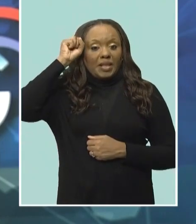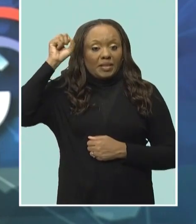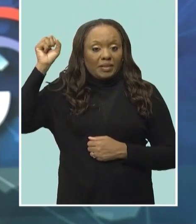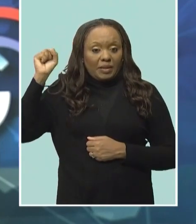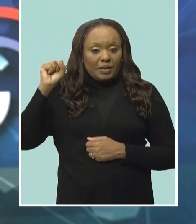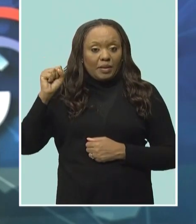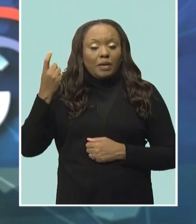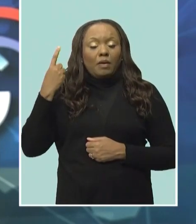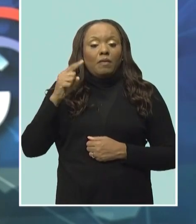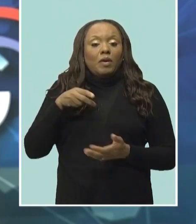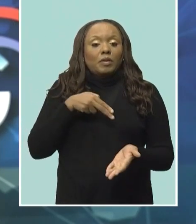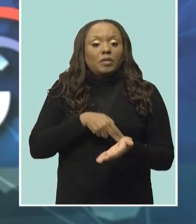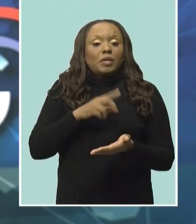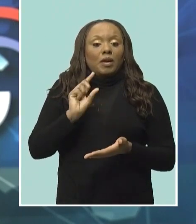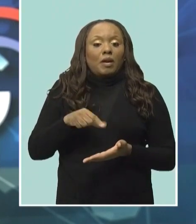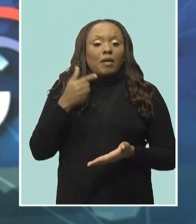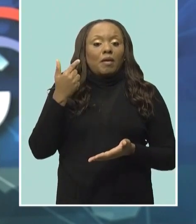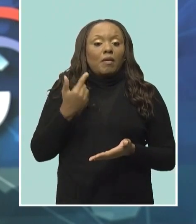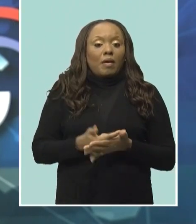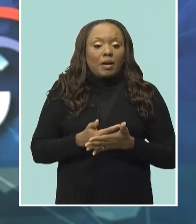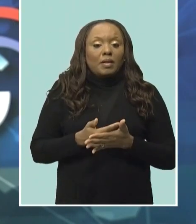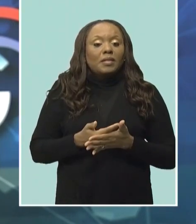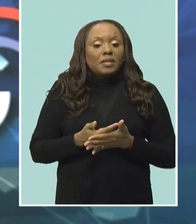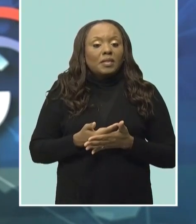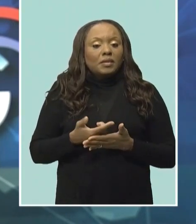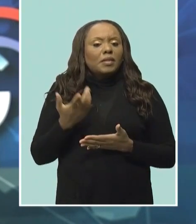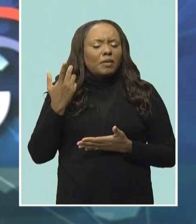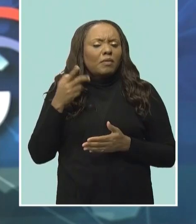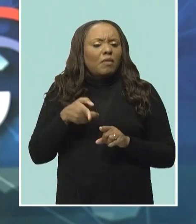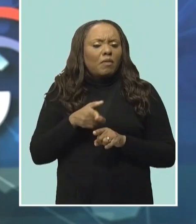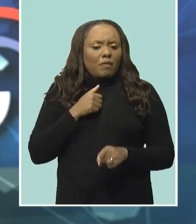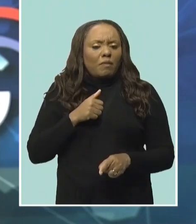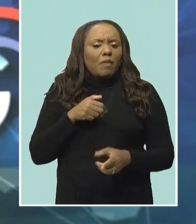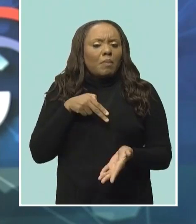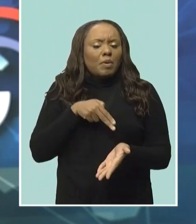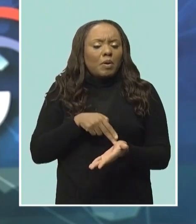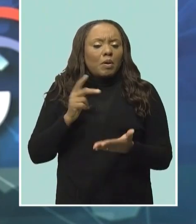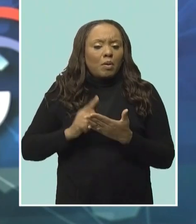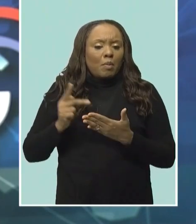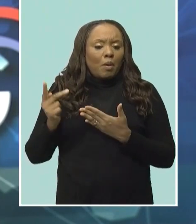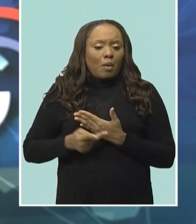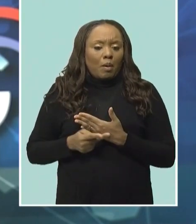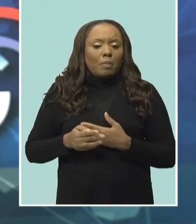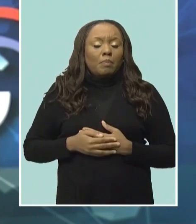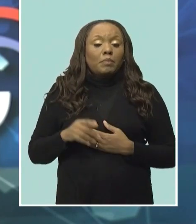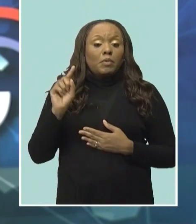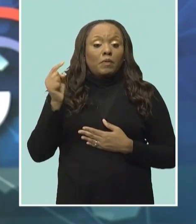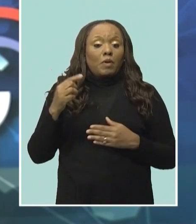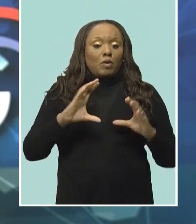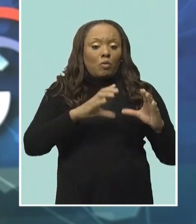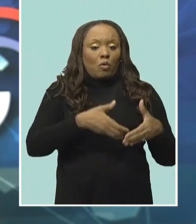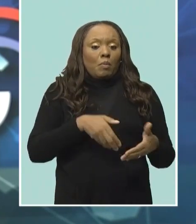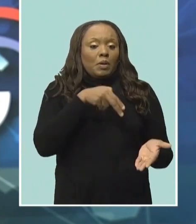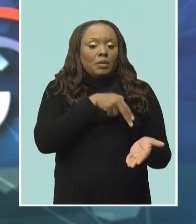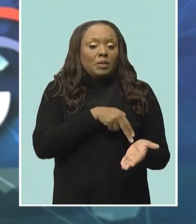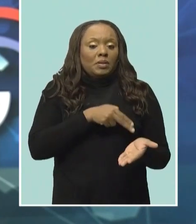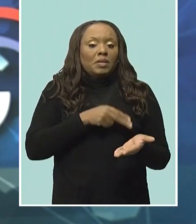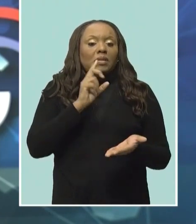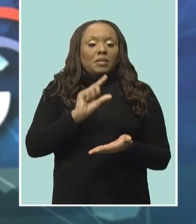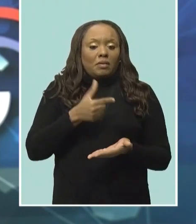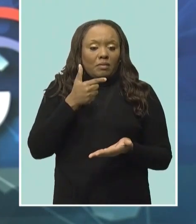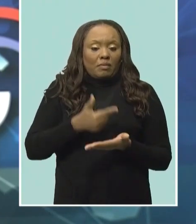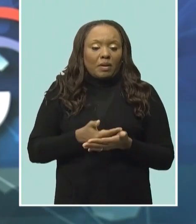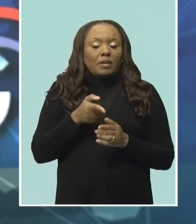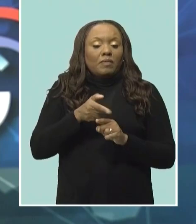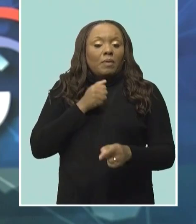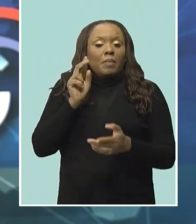nurses graduating from the postgraduate diploma in pediatric nursing and Masters of Science nursing programs. This is the first